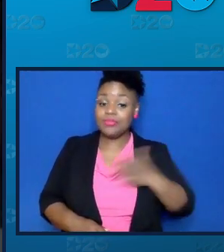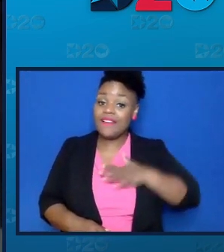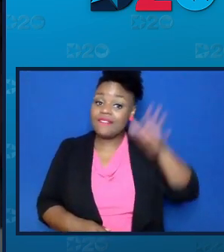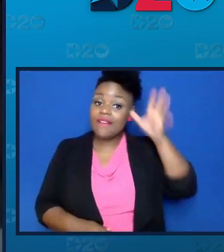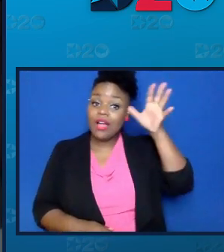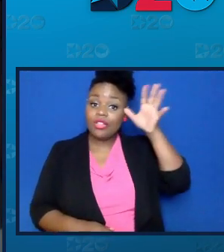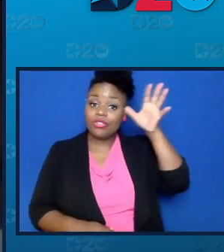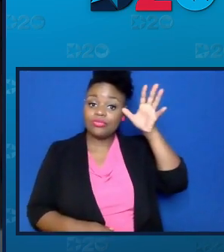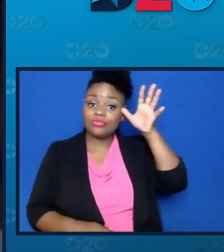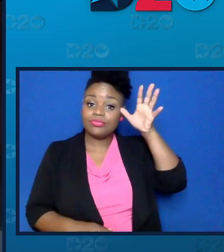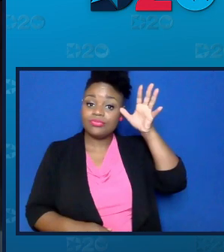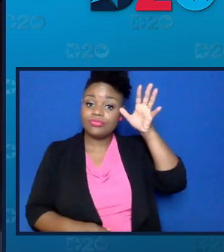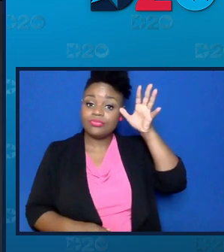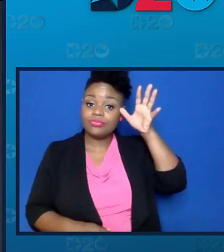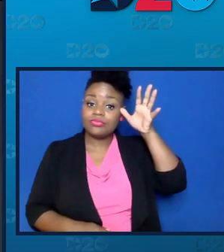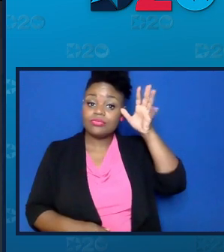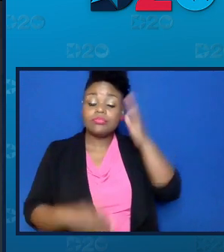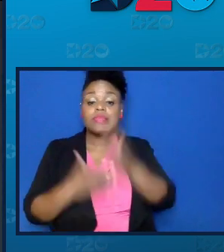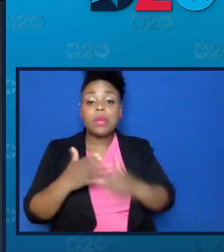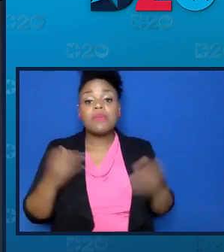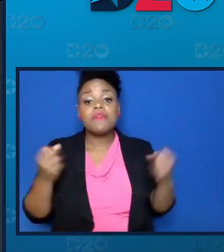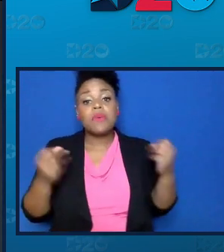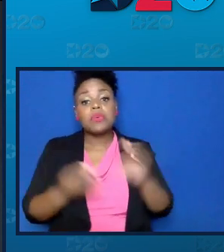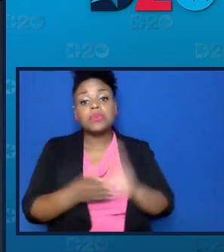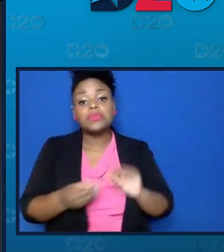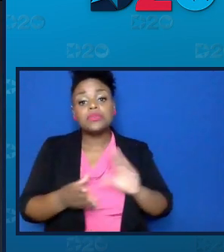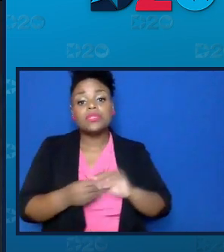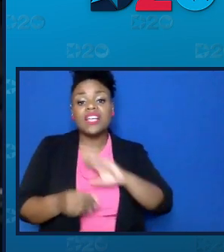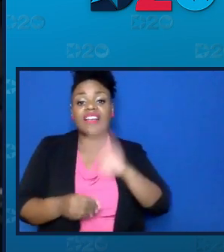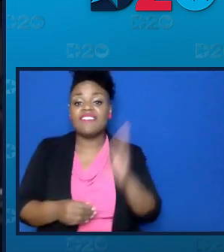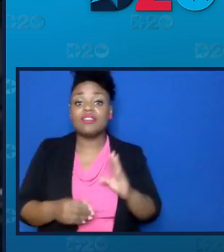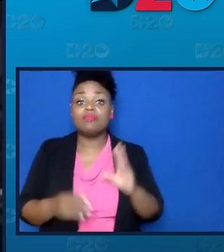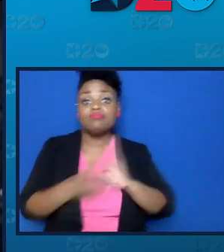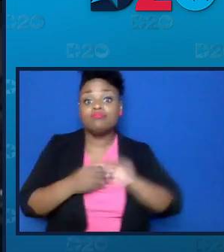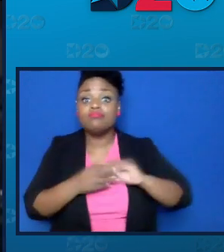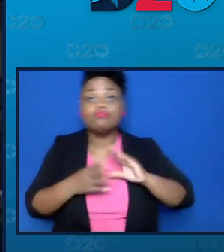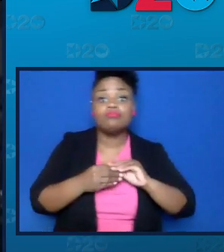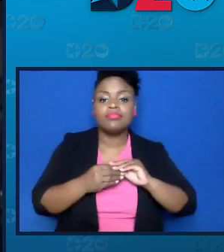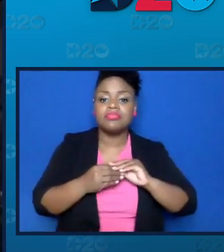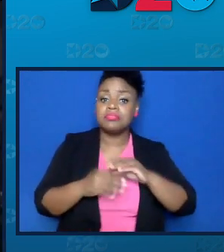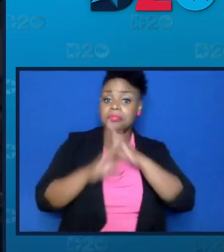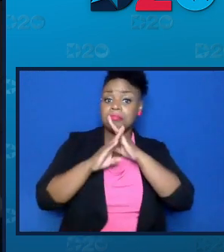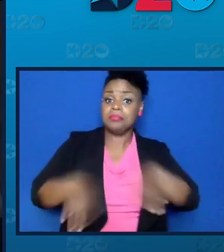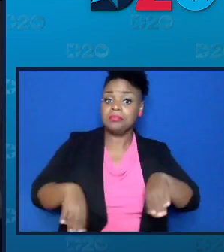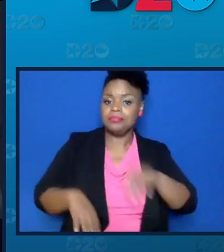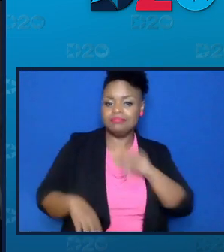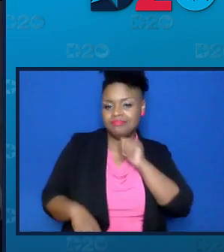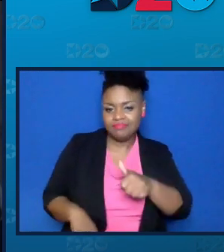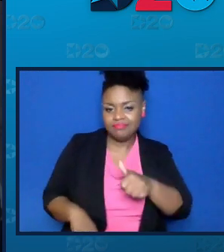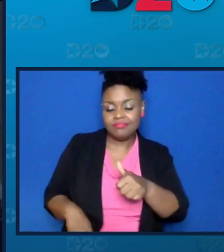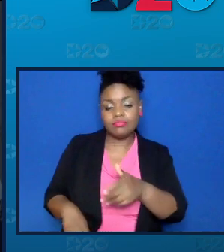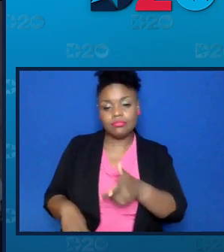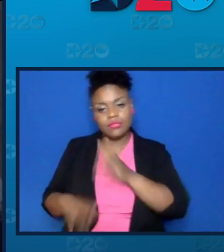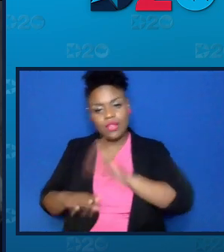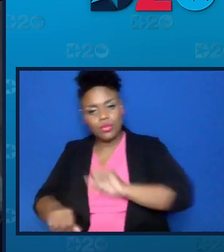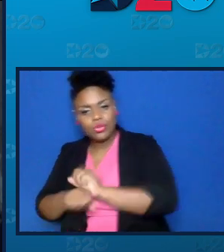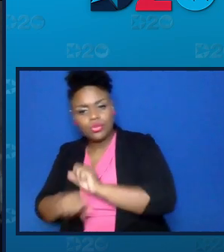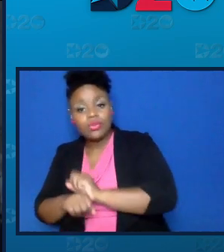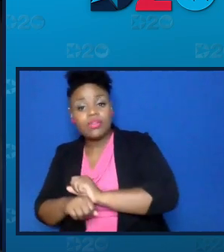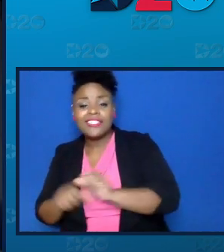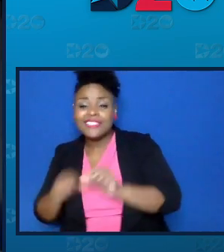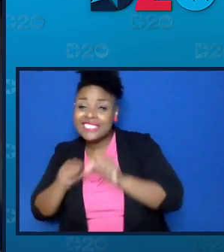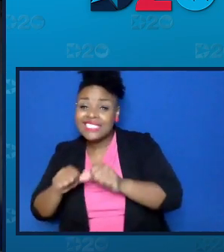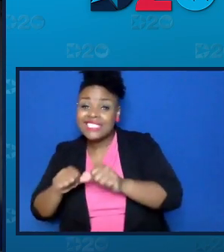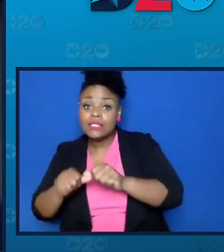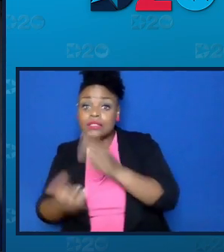Some voices are never silenced. Some work never ceases to change lives.